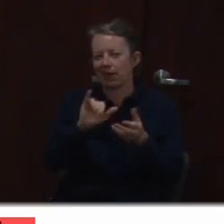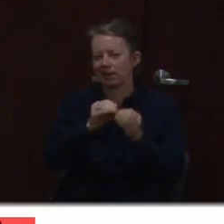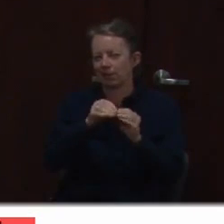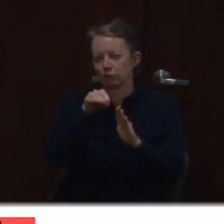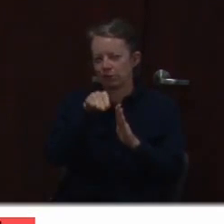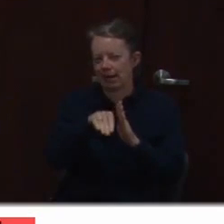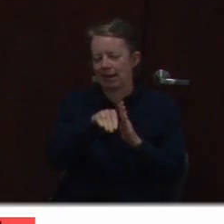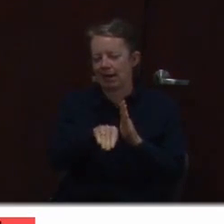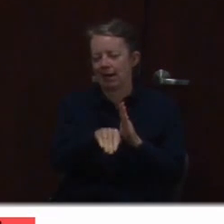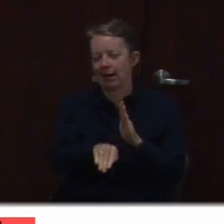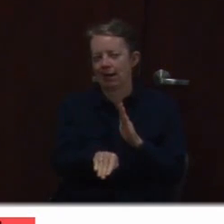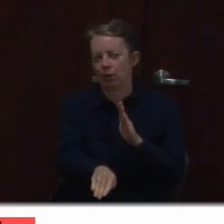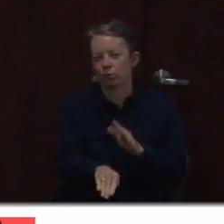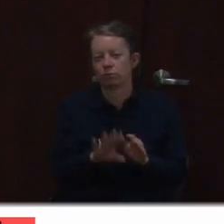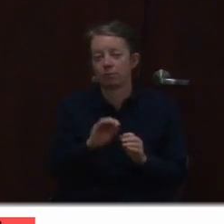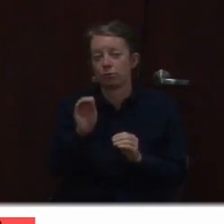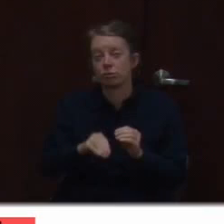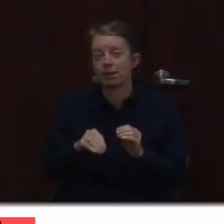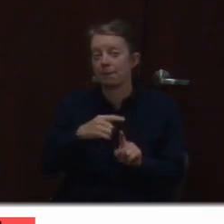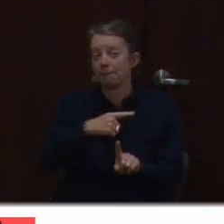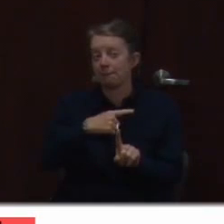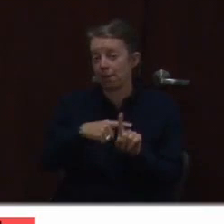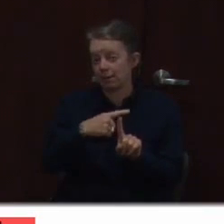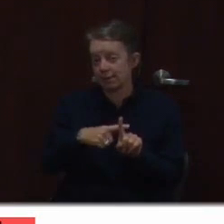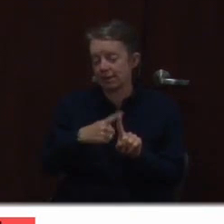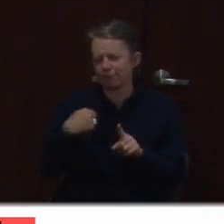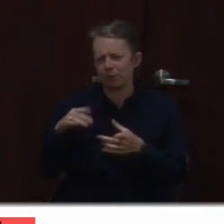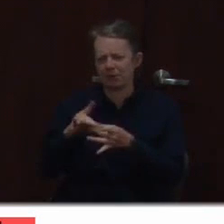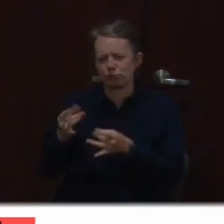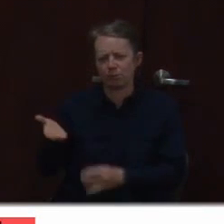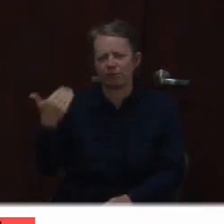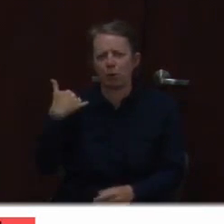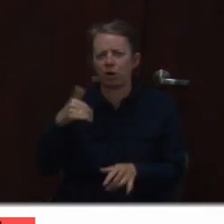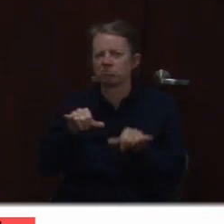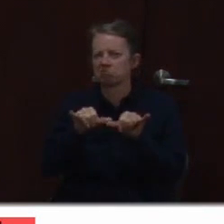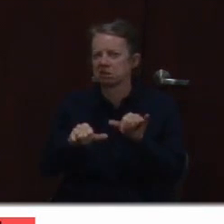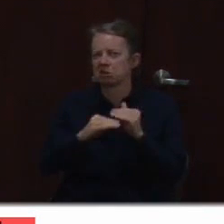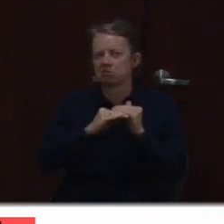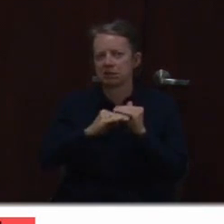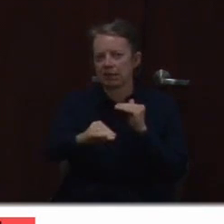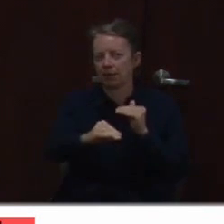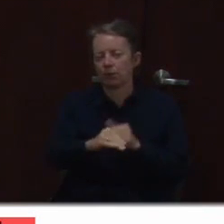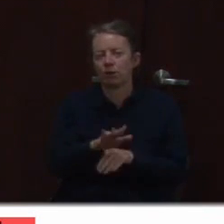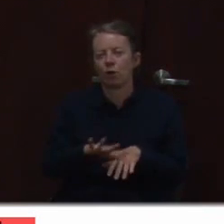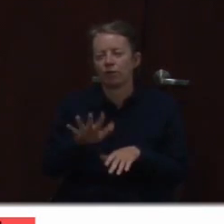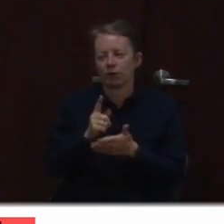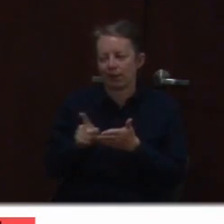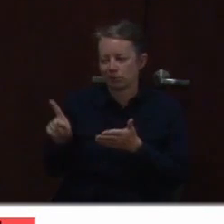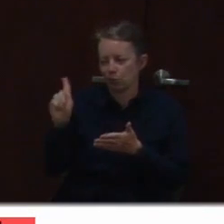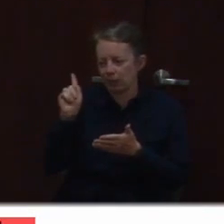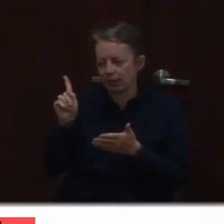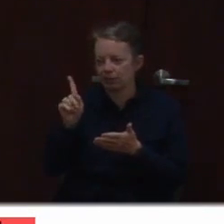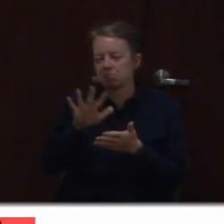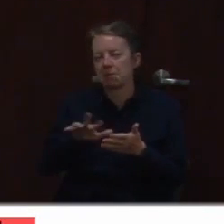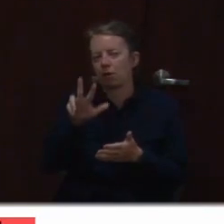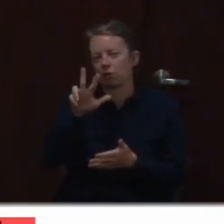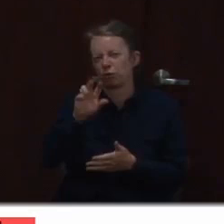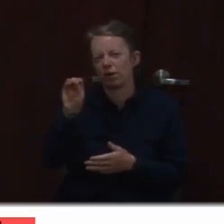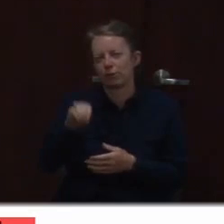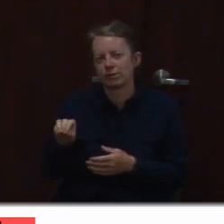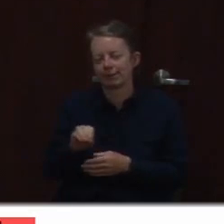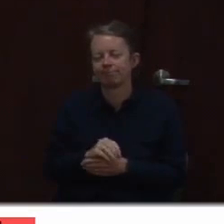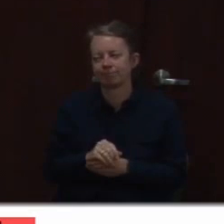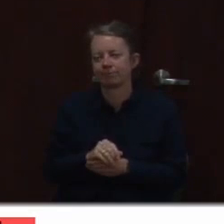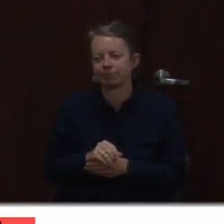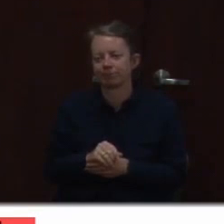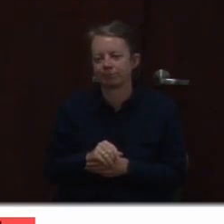and our percent positivity, as mentioned previously, remains stable over the last week, hovering around 3%. Our